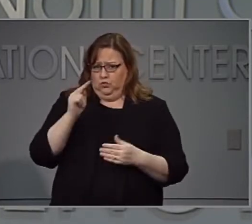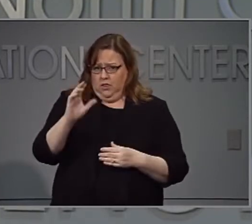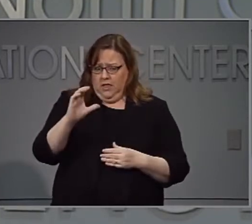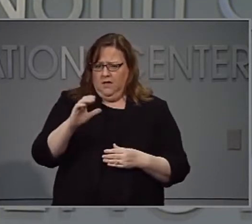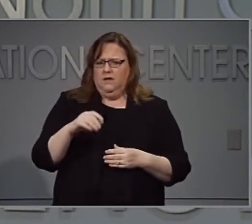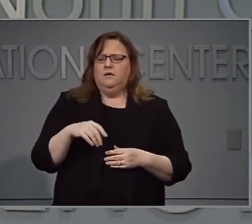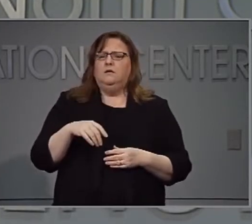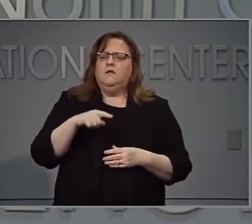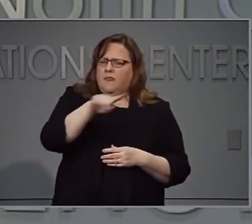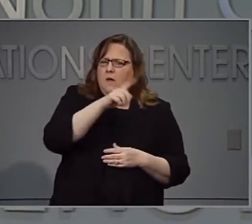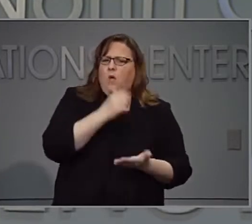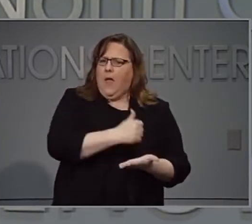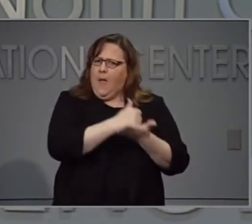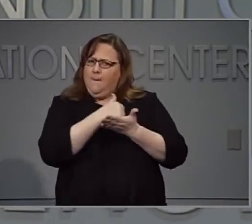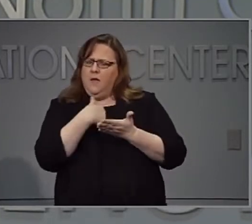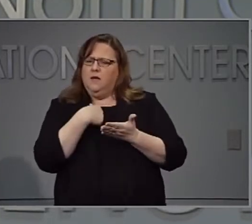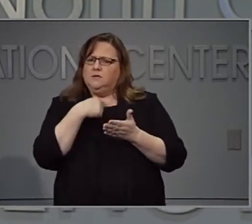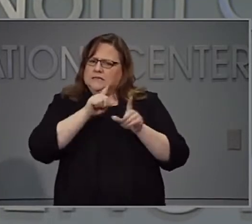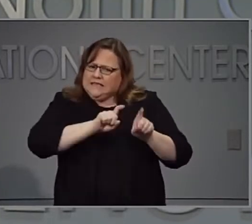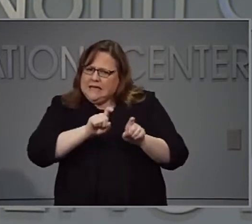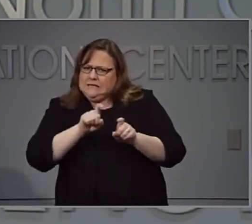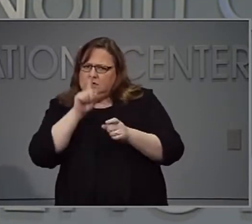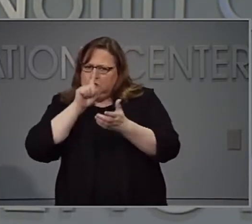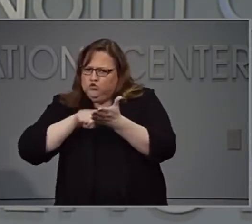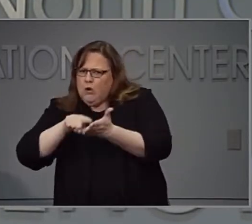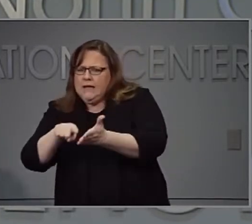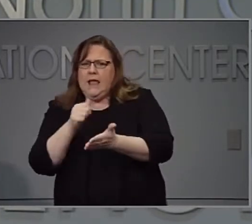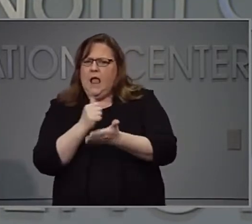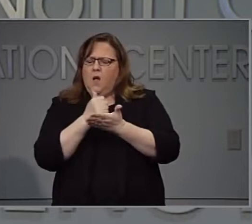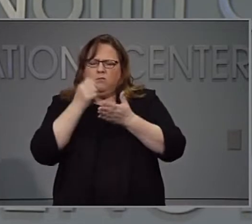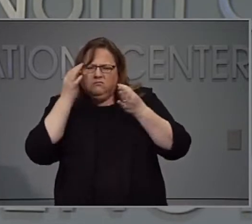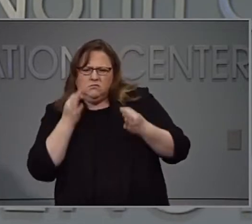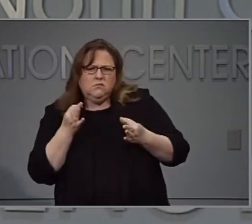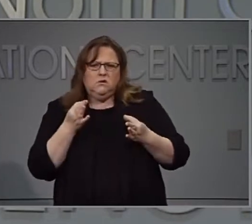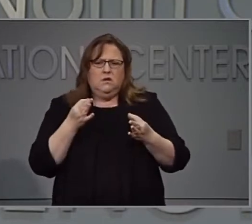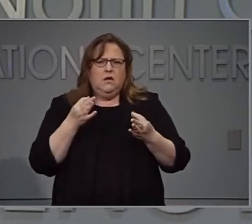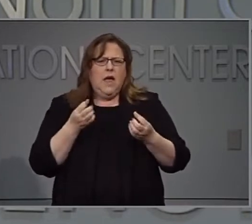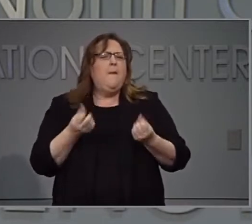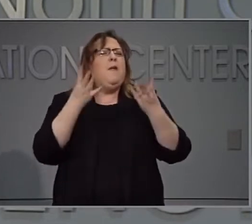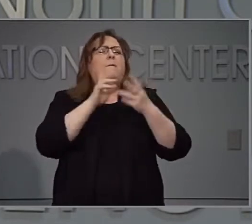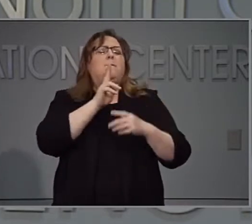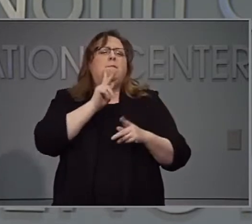to help us determine how far the disease has spread in North Carolina.